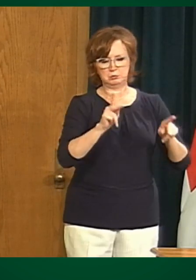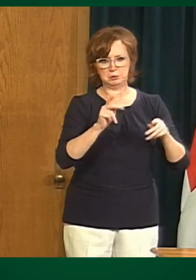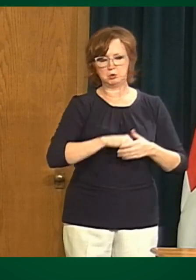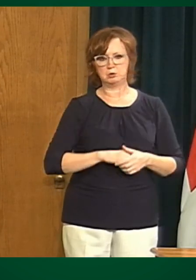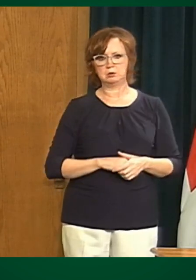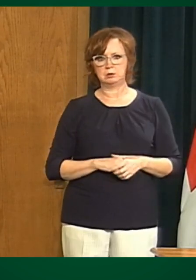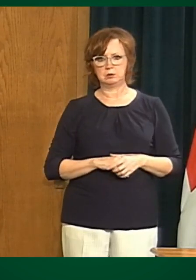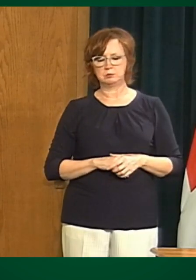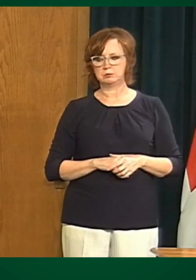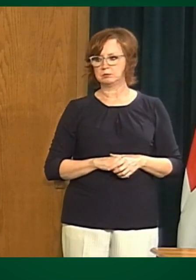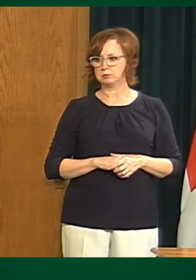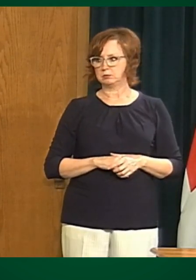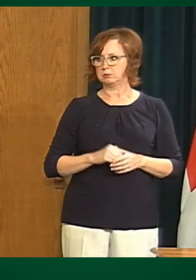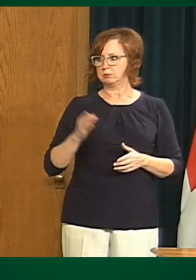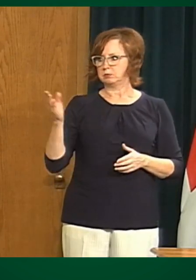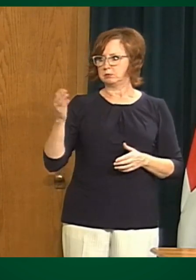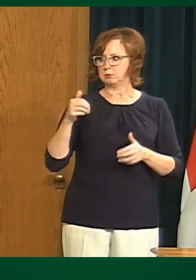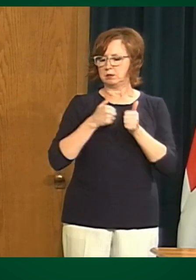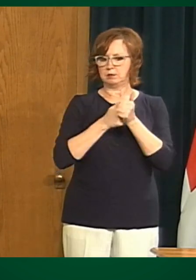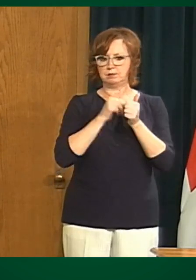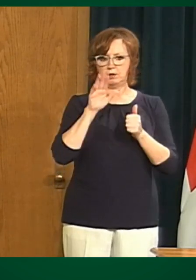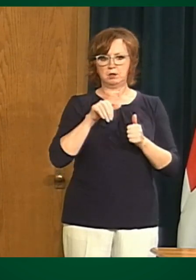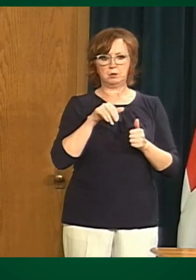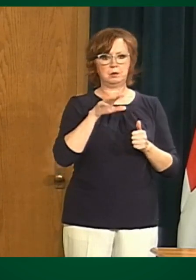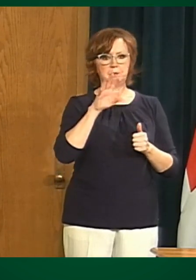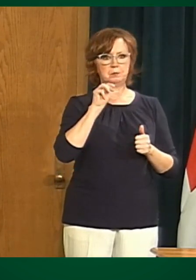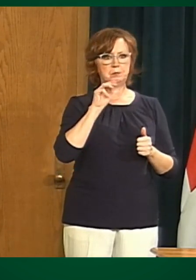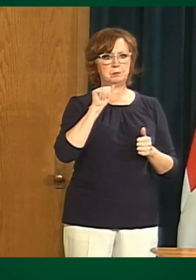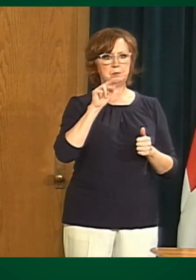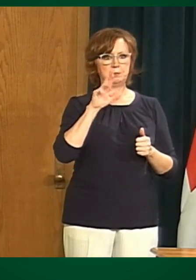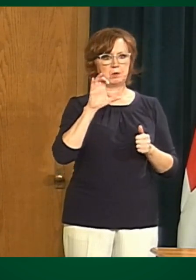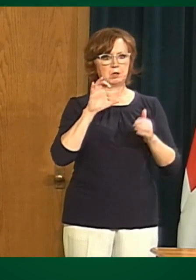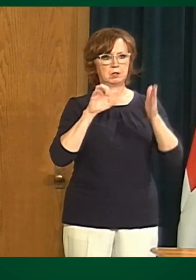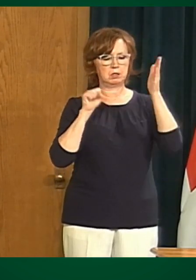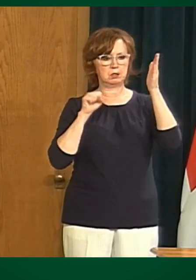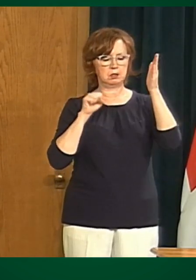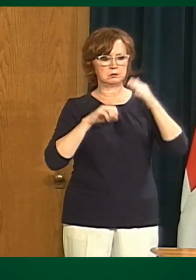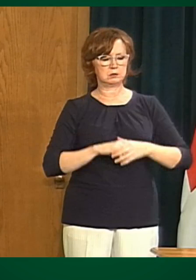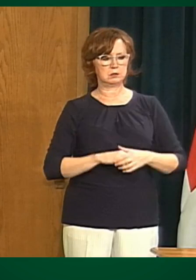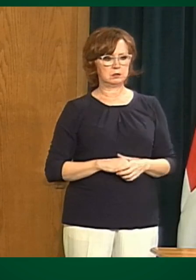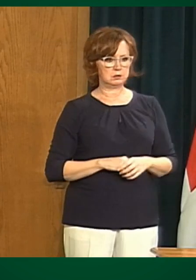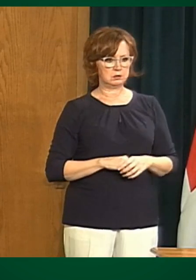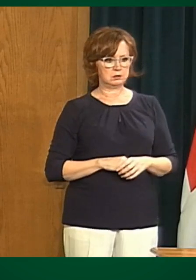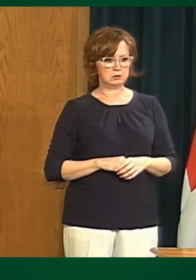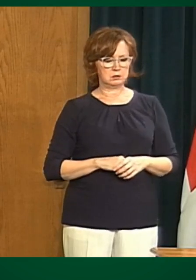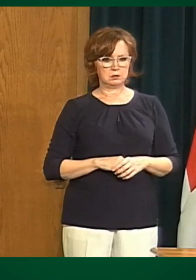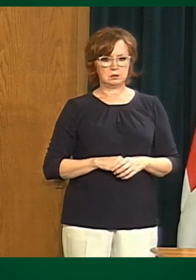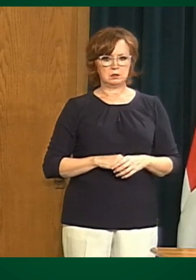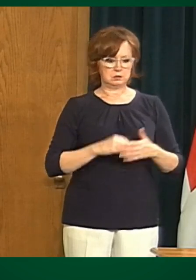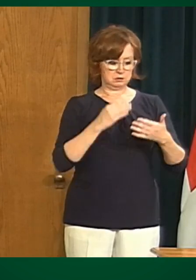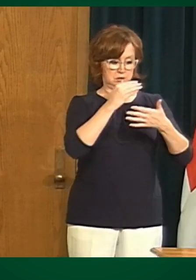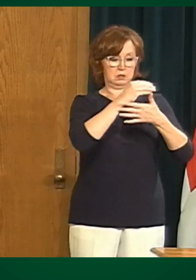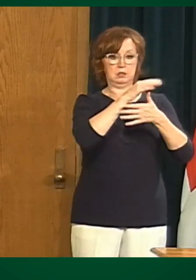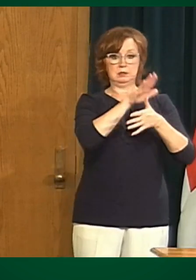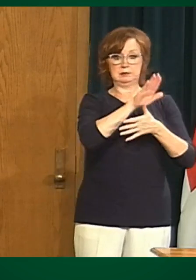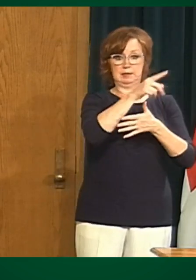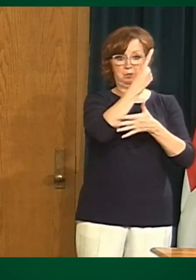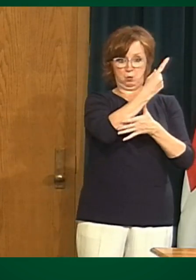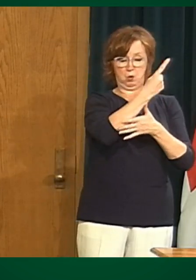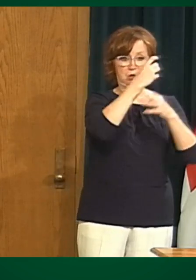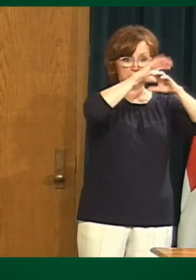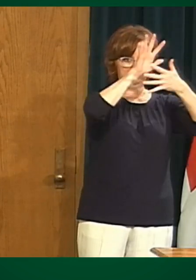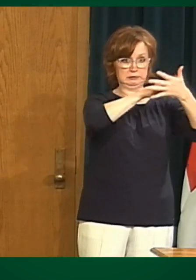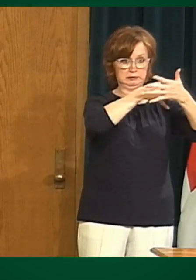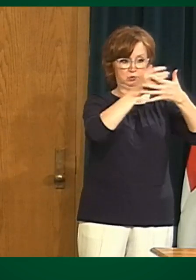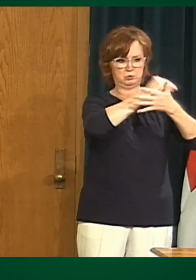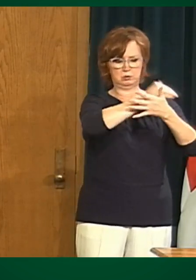distancing. Do you have a follow-up, Mark? Yes, this has to do with phase 2 of the reopen